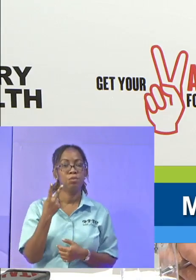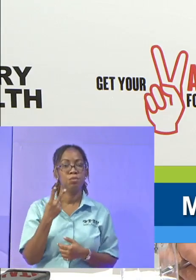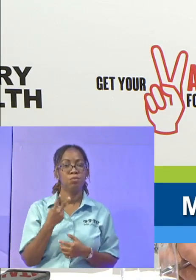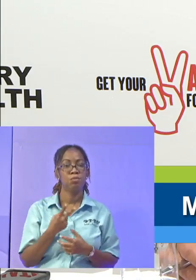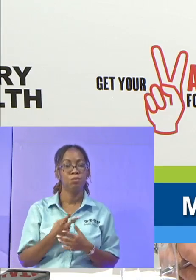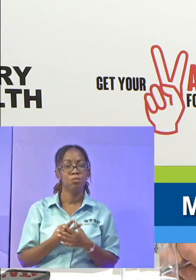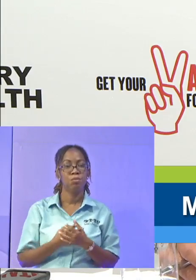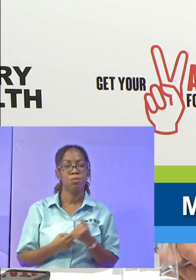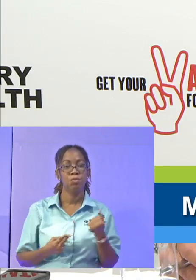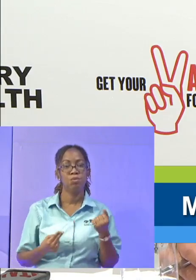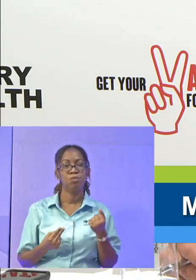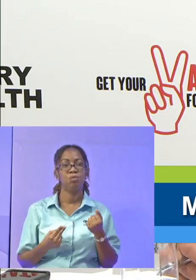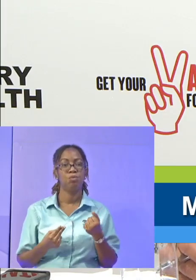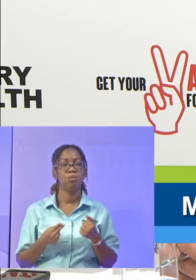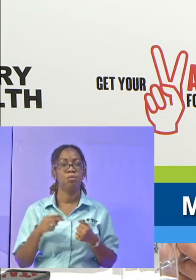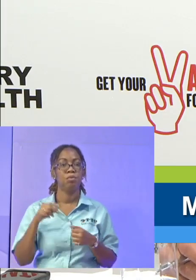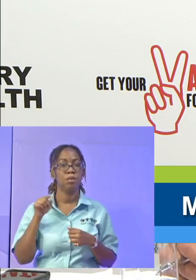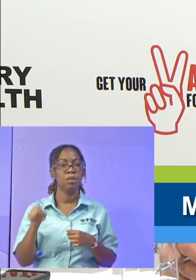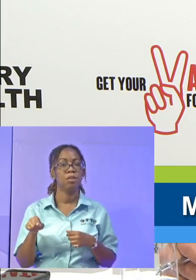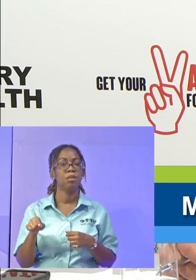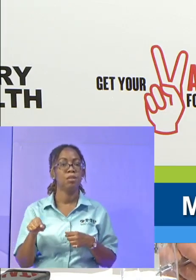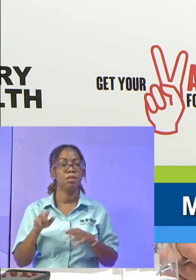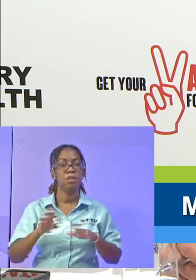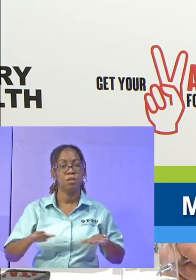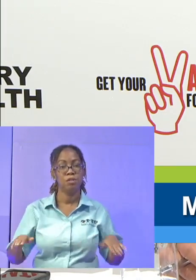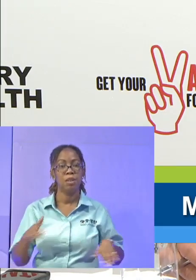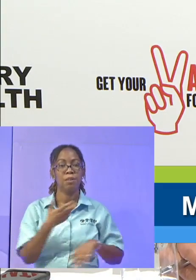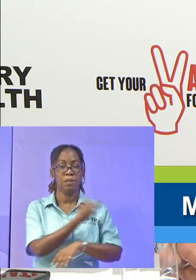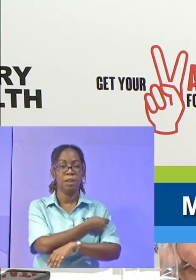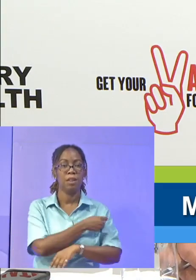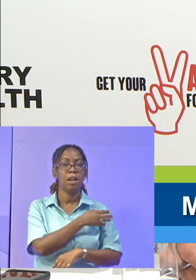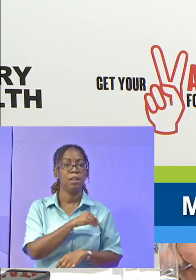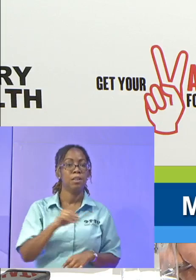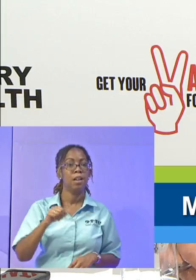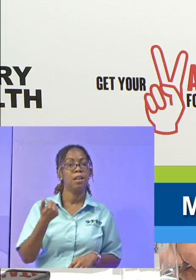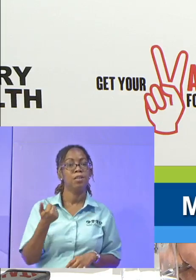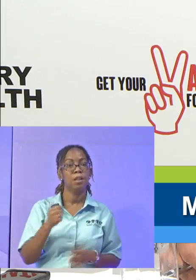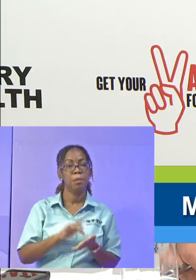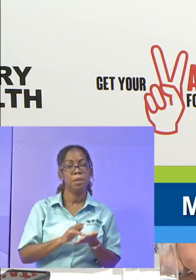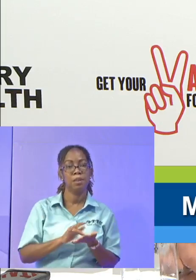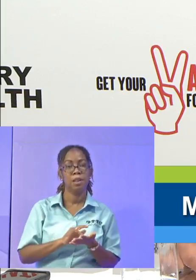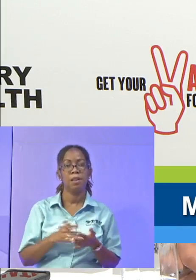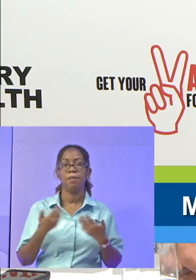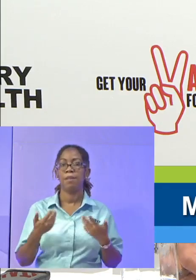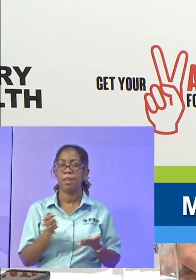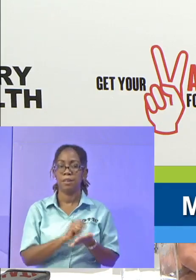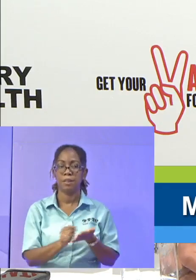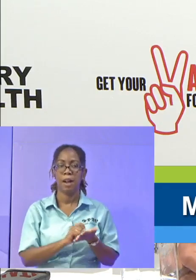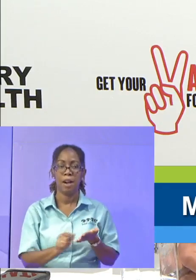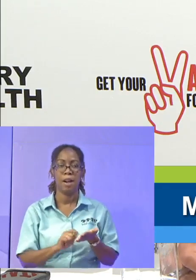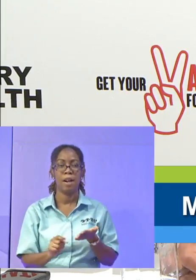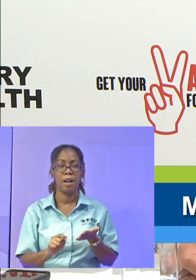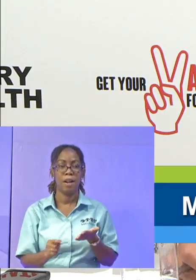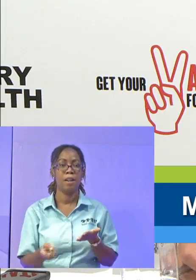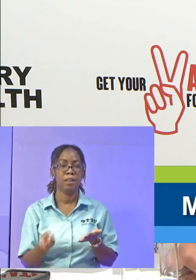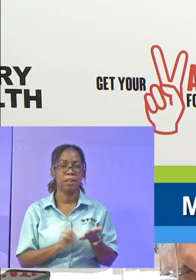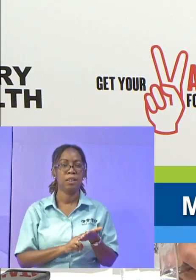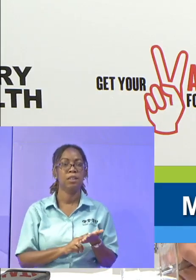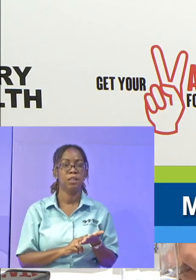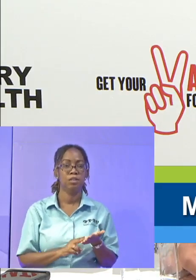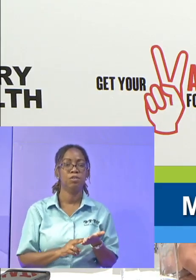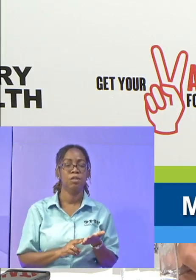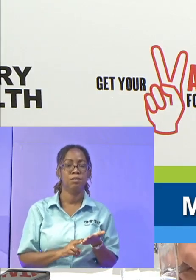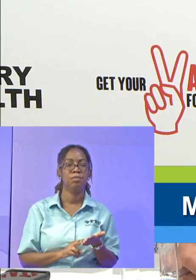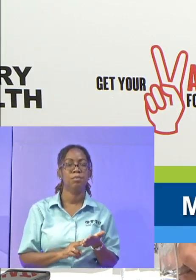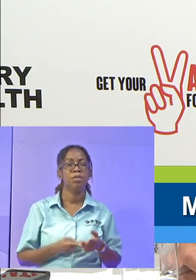and this pediatric formula. We have signed a non-disclosure agreement, but just to let the country know, we